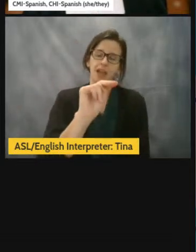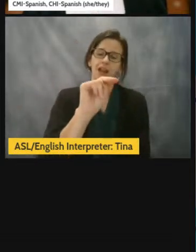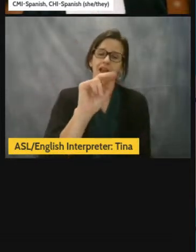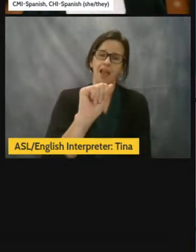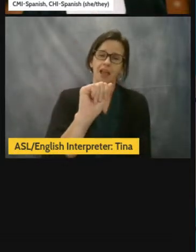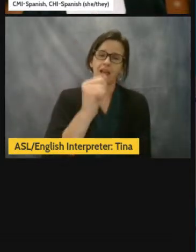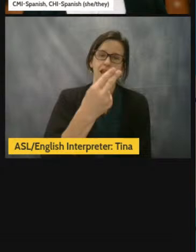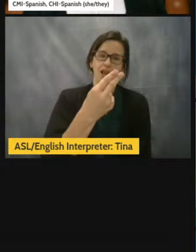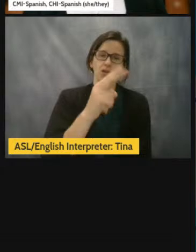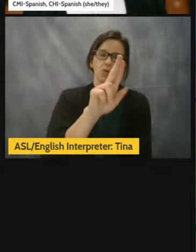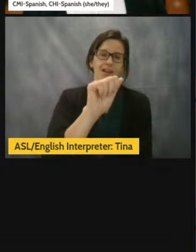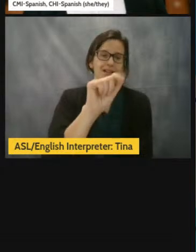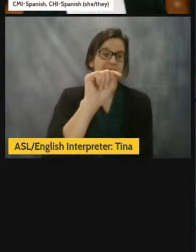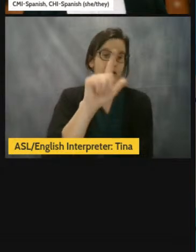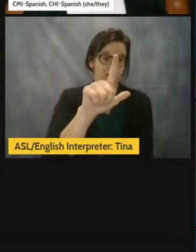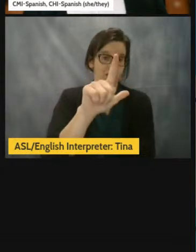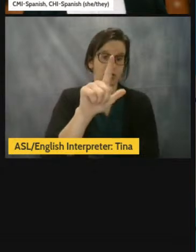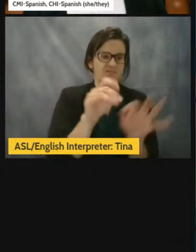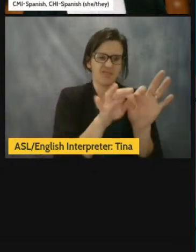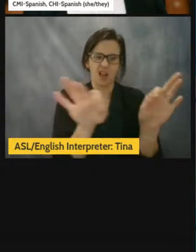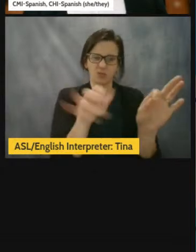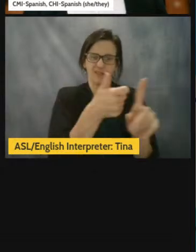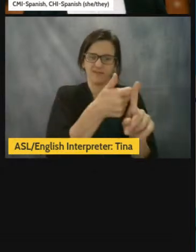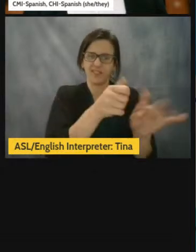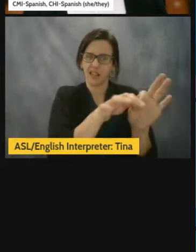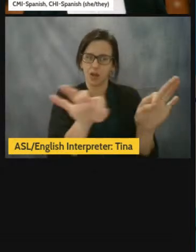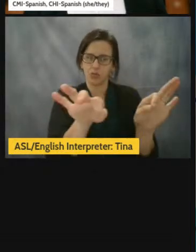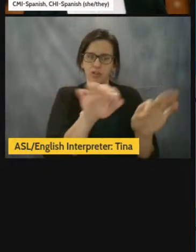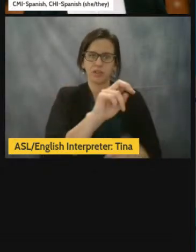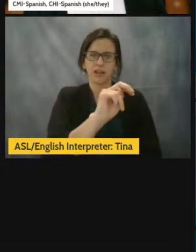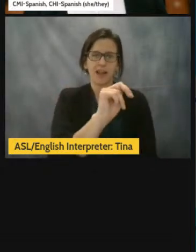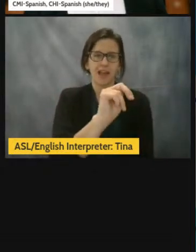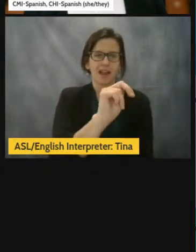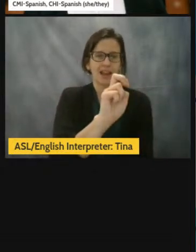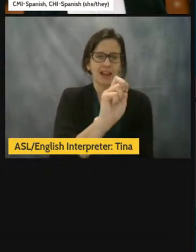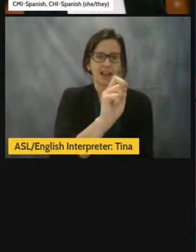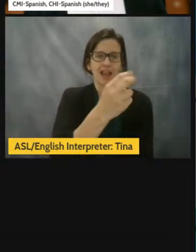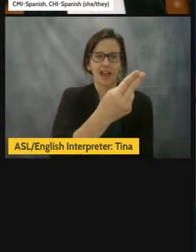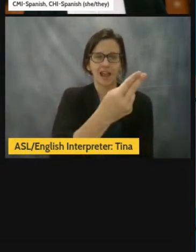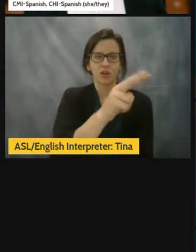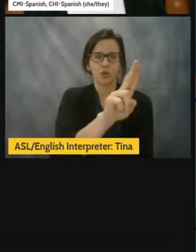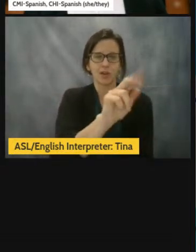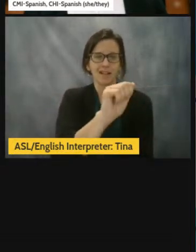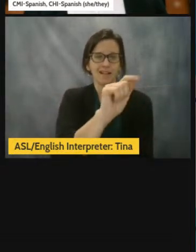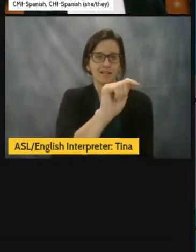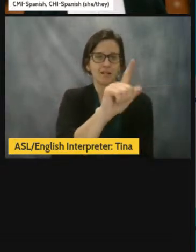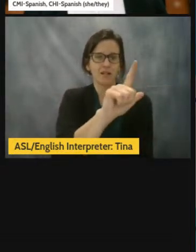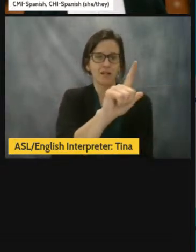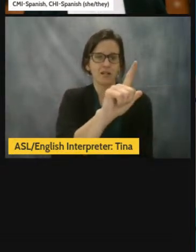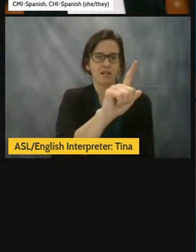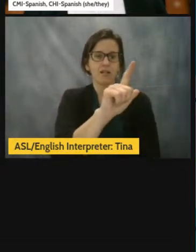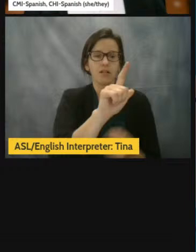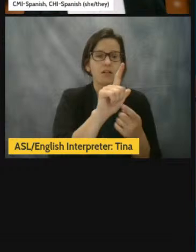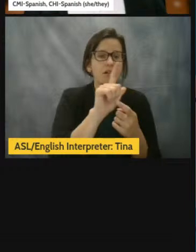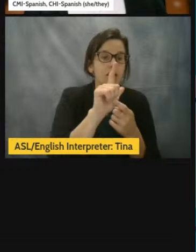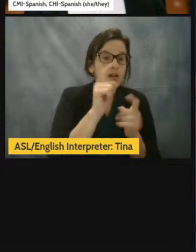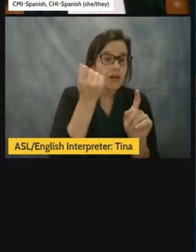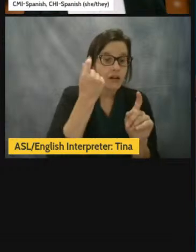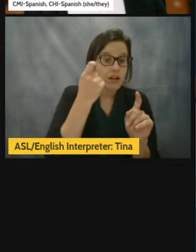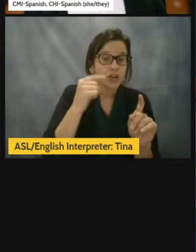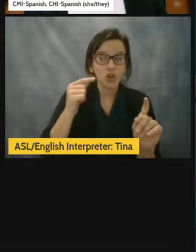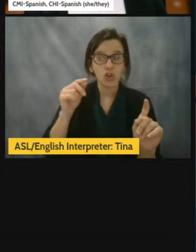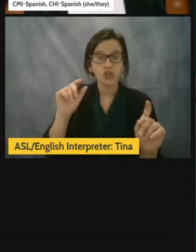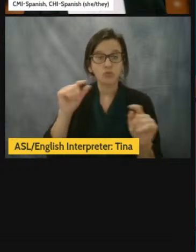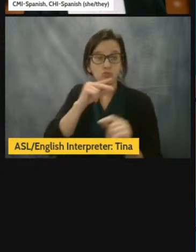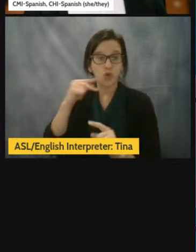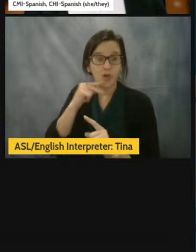Nahuatl, we have our pronouns are all gender neutral. I do not speak this language,